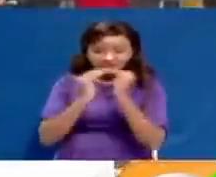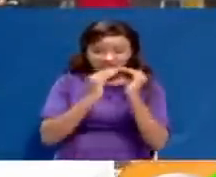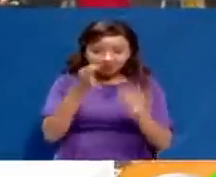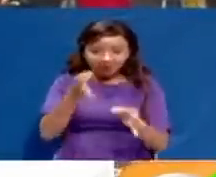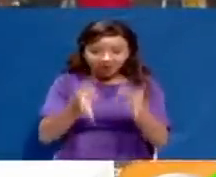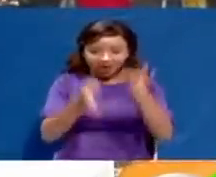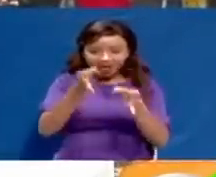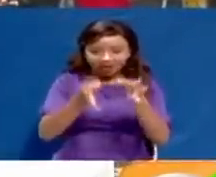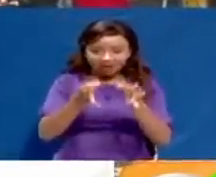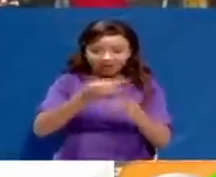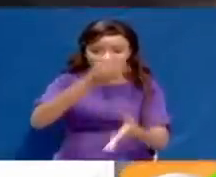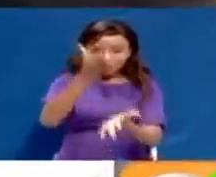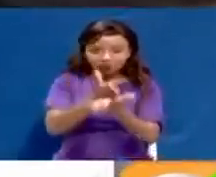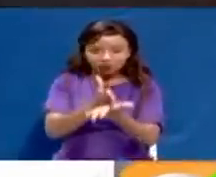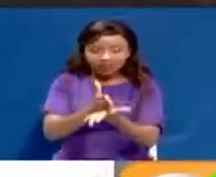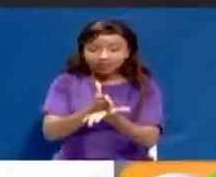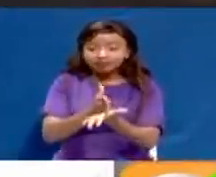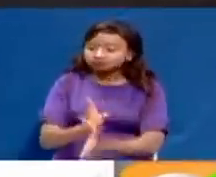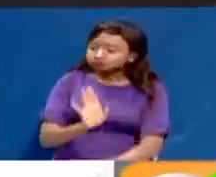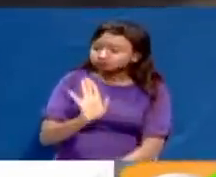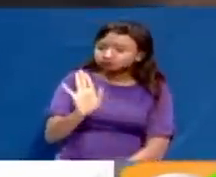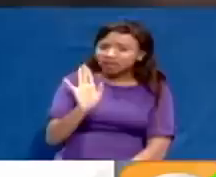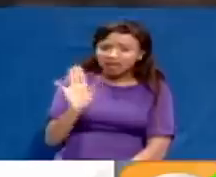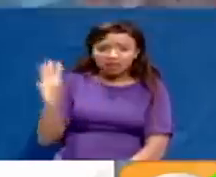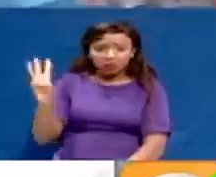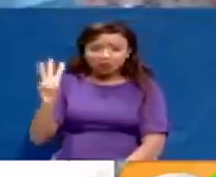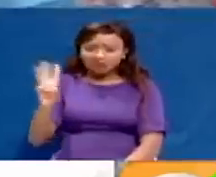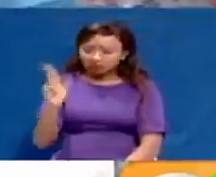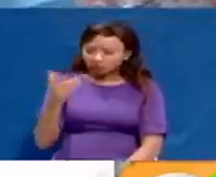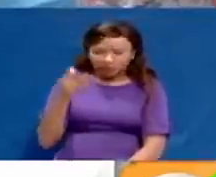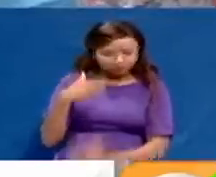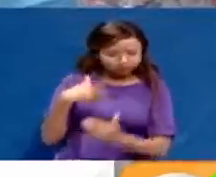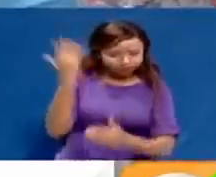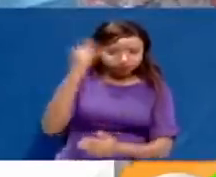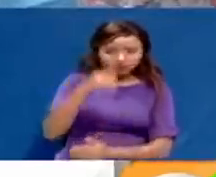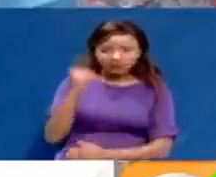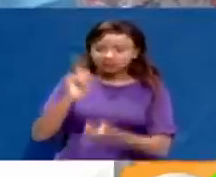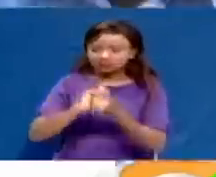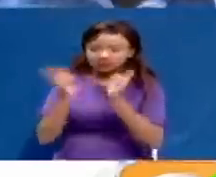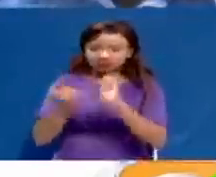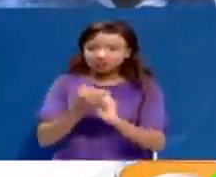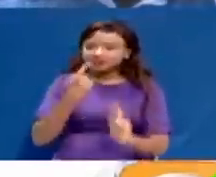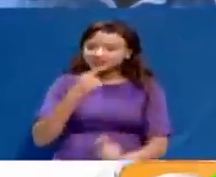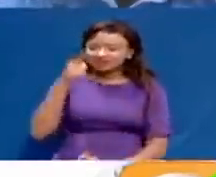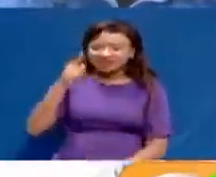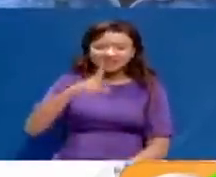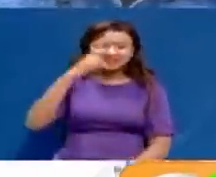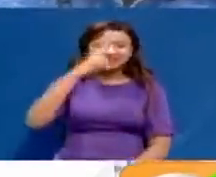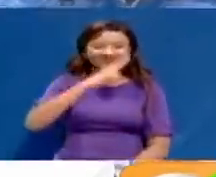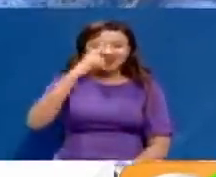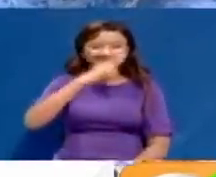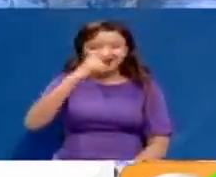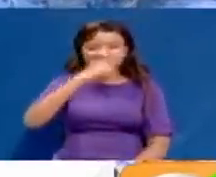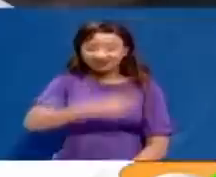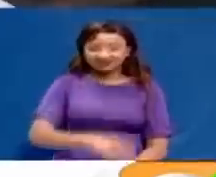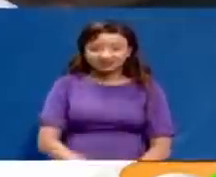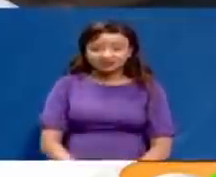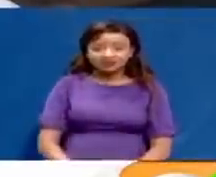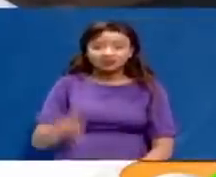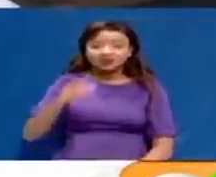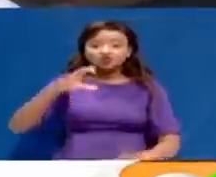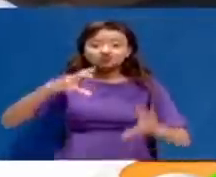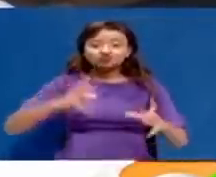chama hicho cha Simba, seneta Wetangula alipuuzilia mbali mapinduzi hayo na kuyataja kama utani. Coups